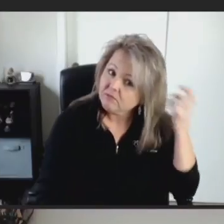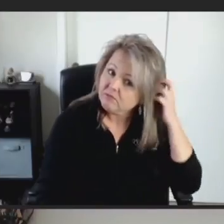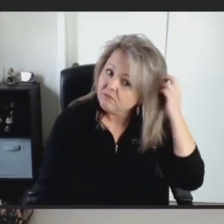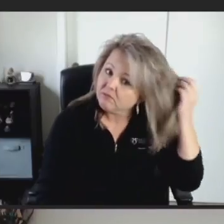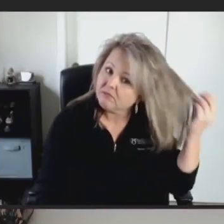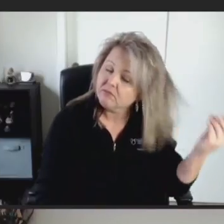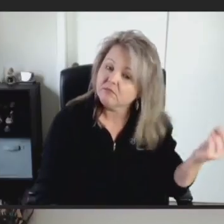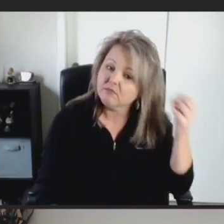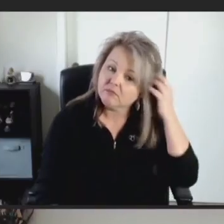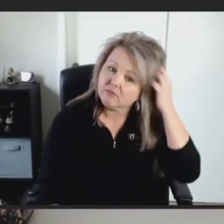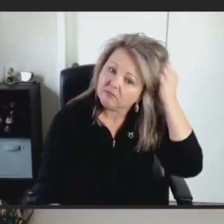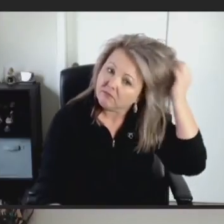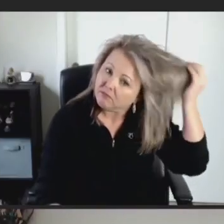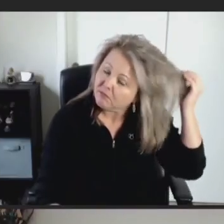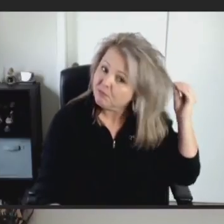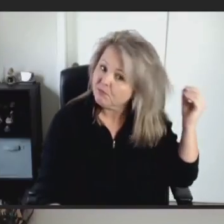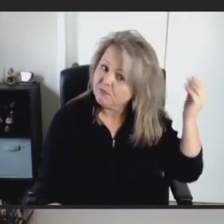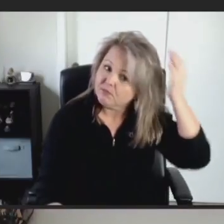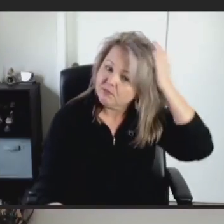everyone hops off?